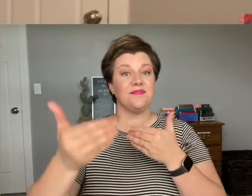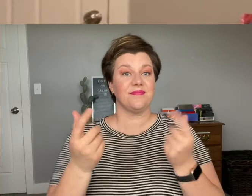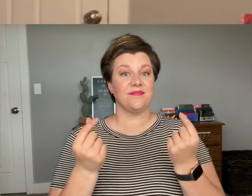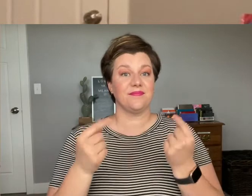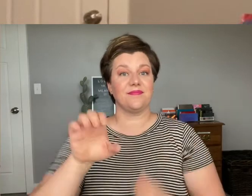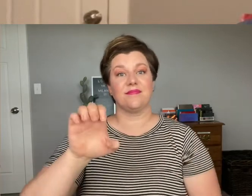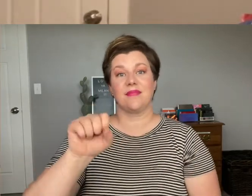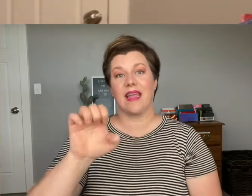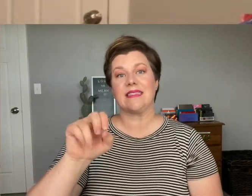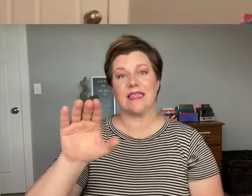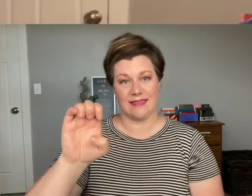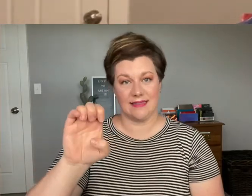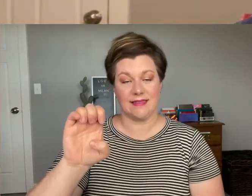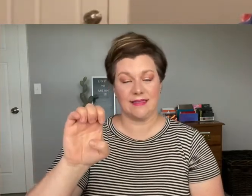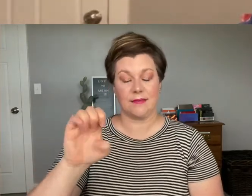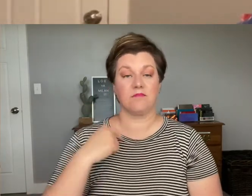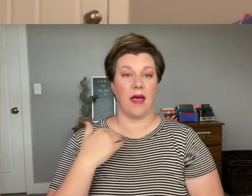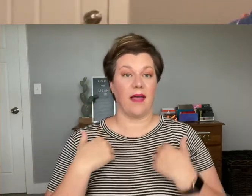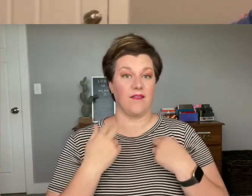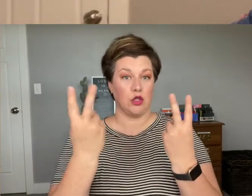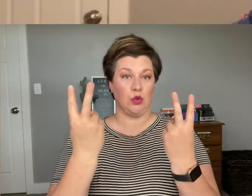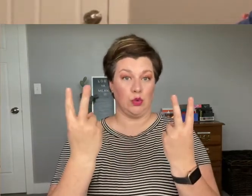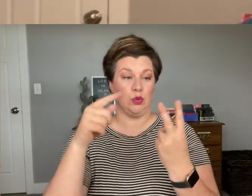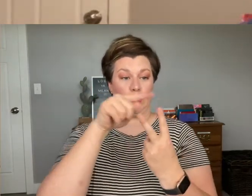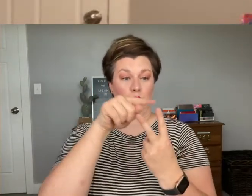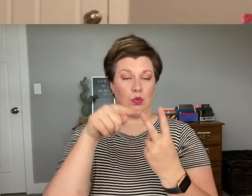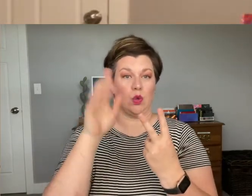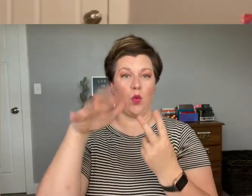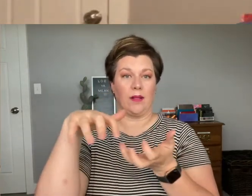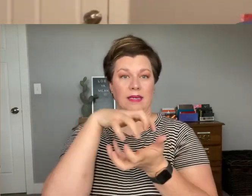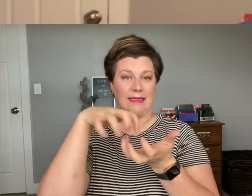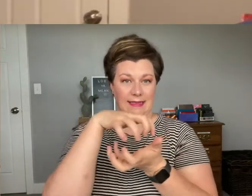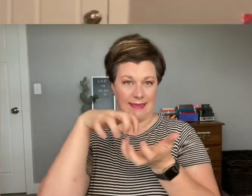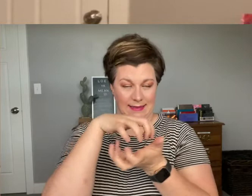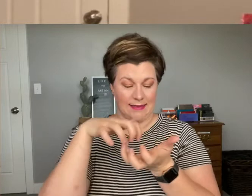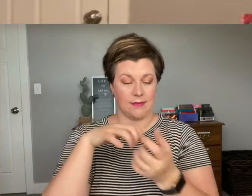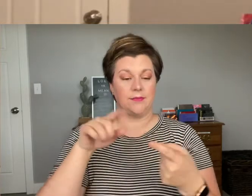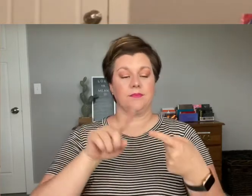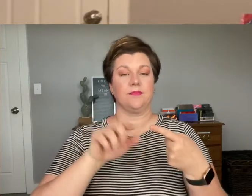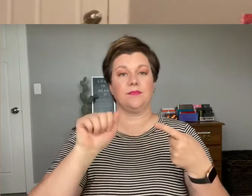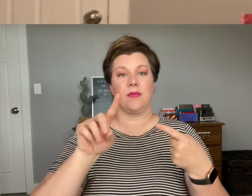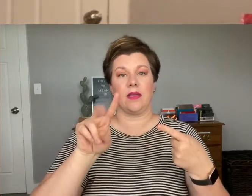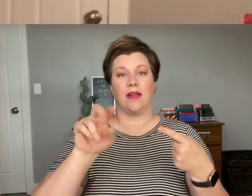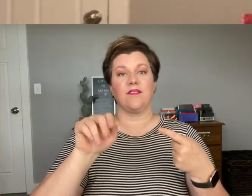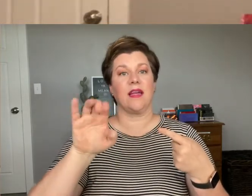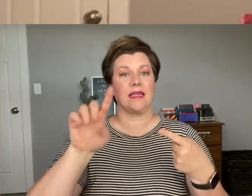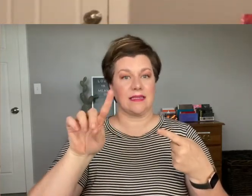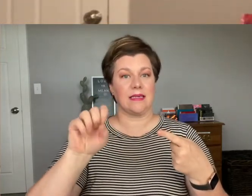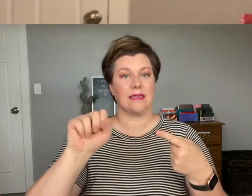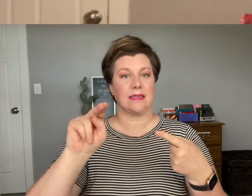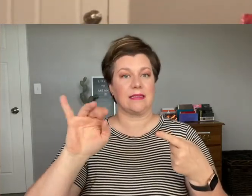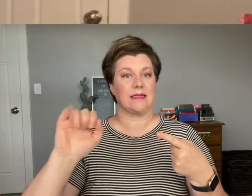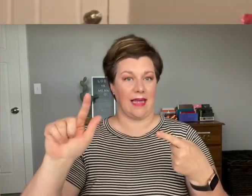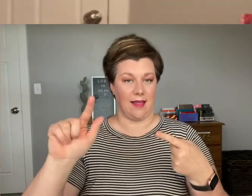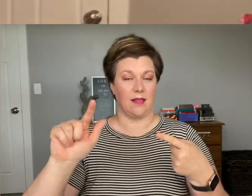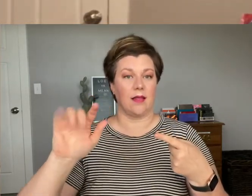sake toner, which is really nice as well. And then the next step is to do your essence. Now I have 2 different